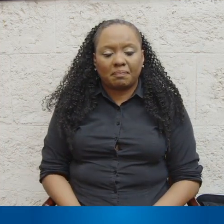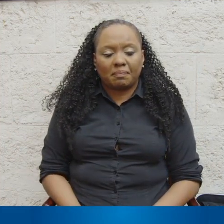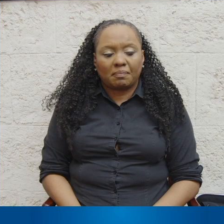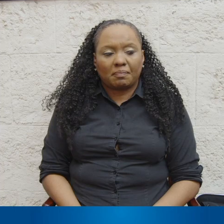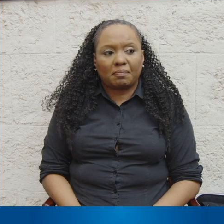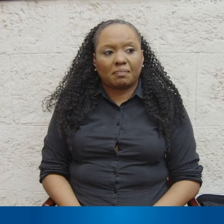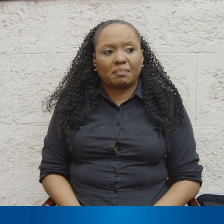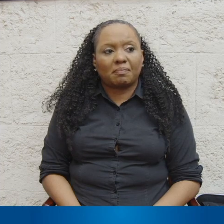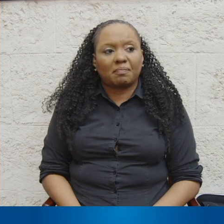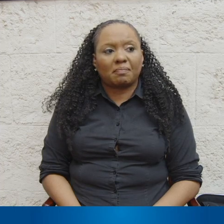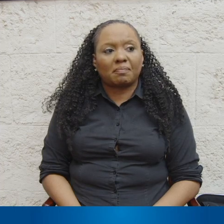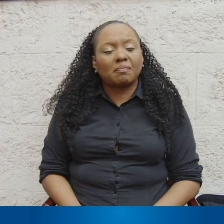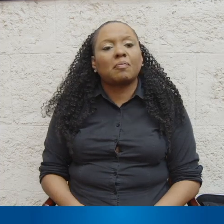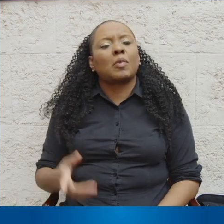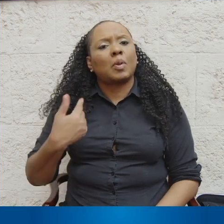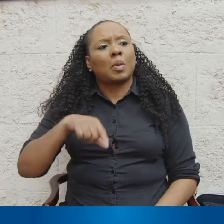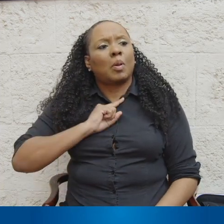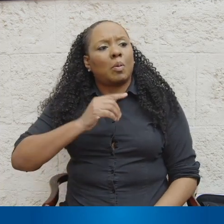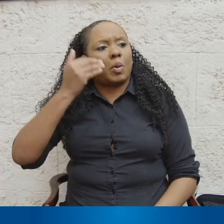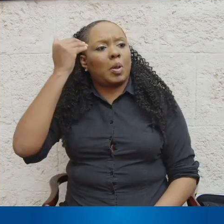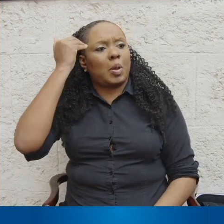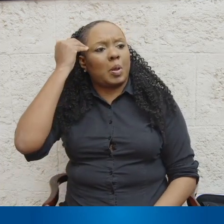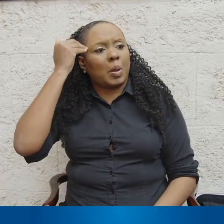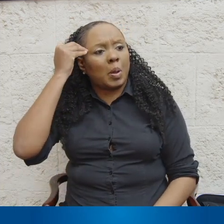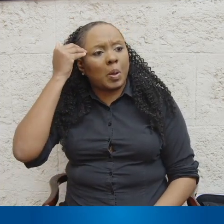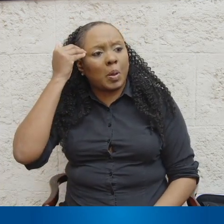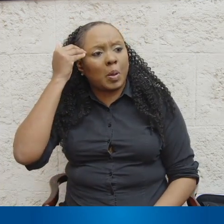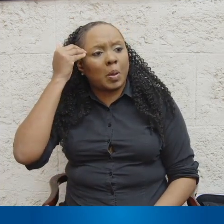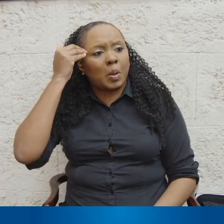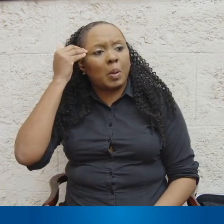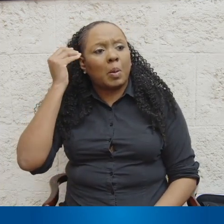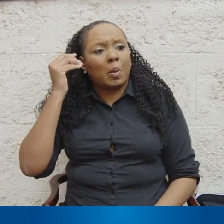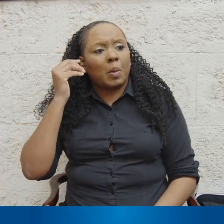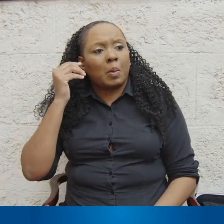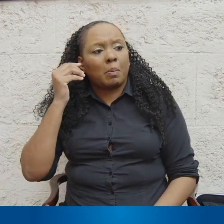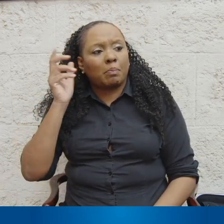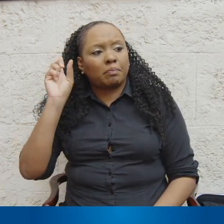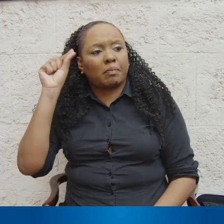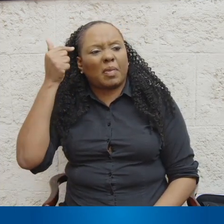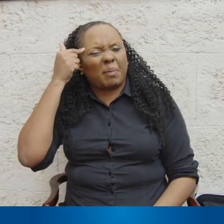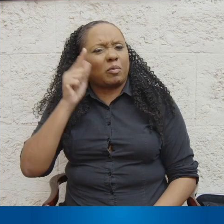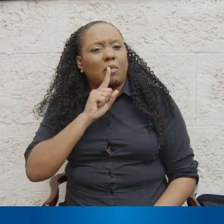something in communities where they say that government is making sports.